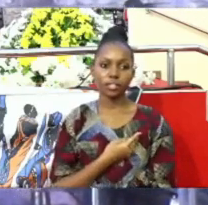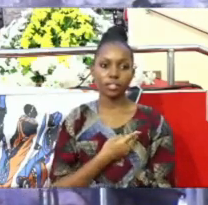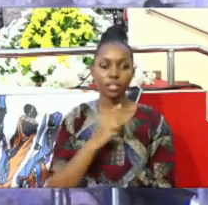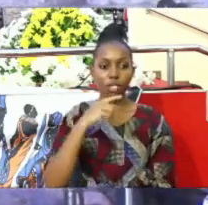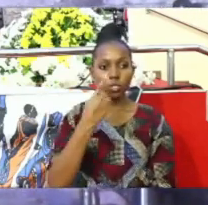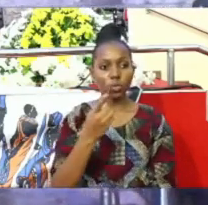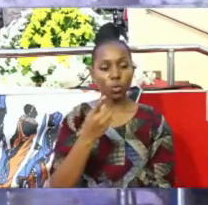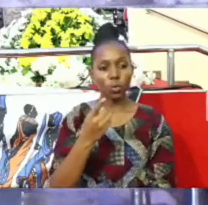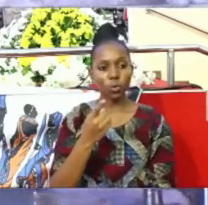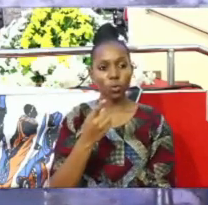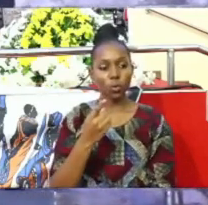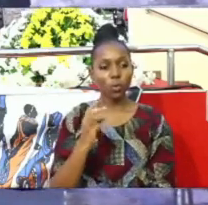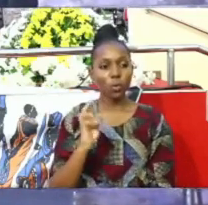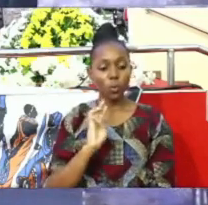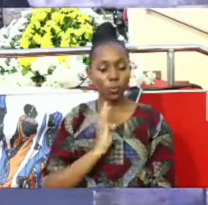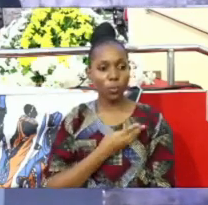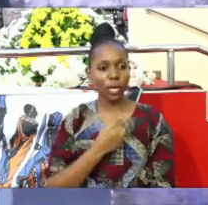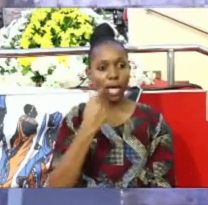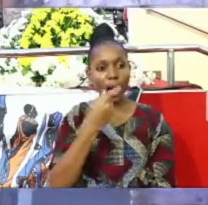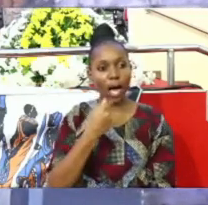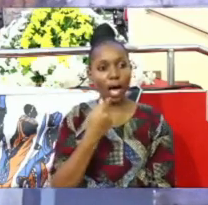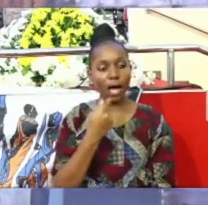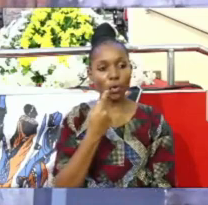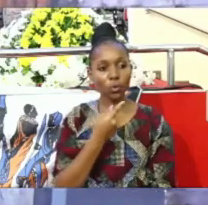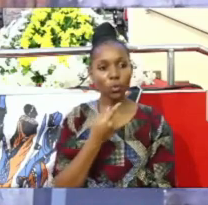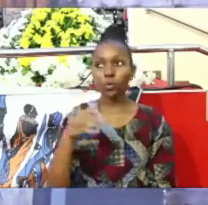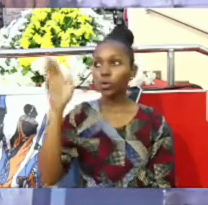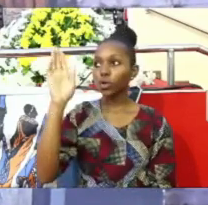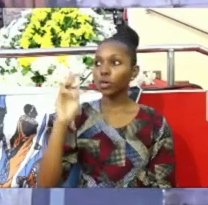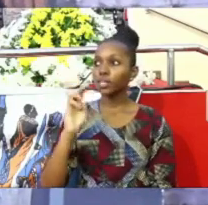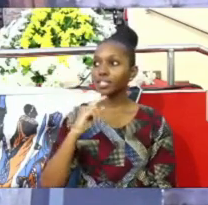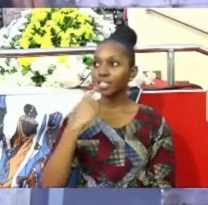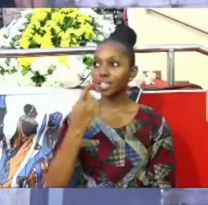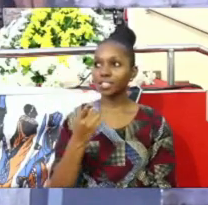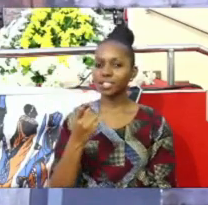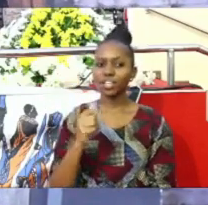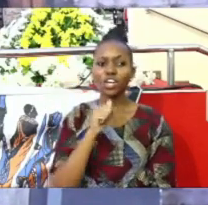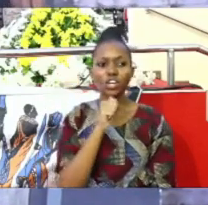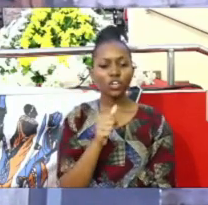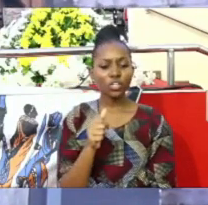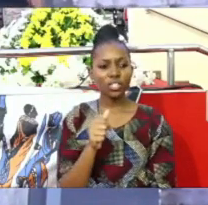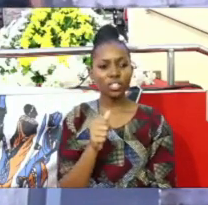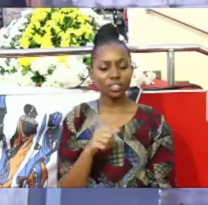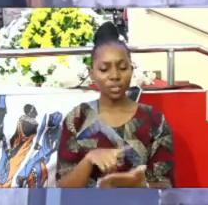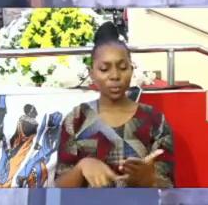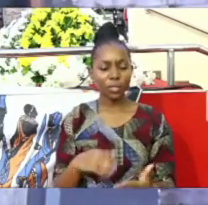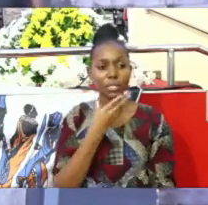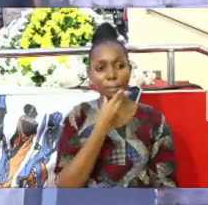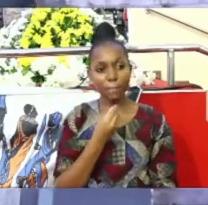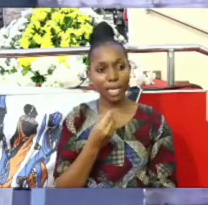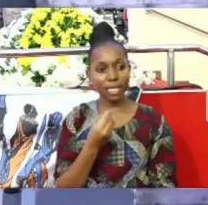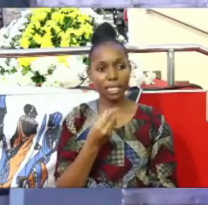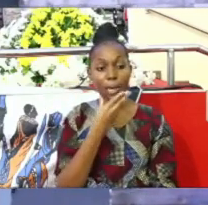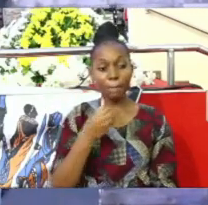God says we are. Kwa hivyo sisi ni yule wale ambao Mungu amesema tuko. And not what men say we are. Na sio kile binadamu